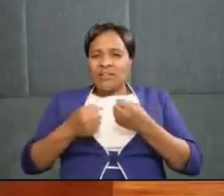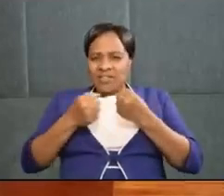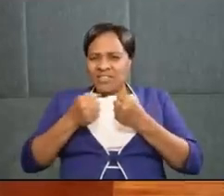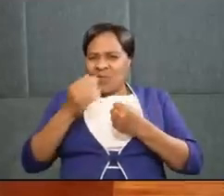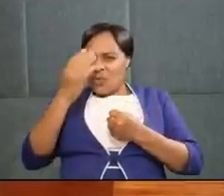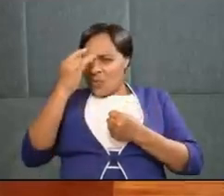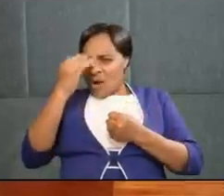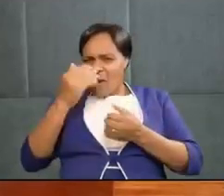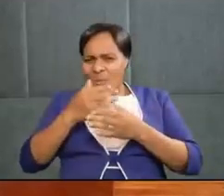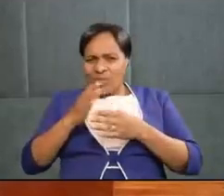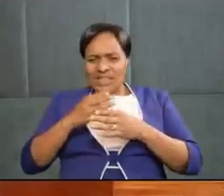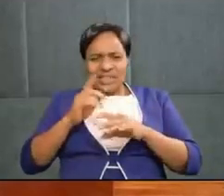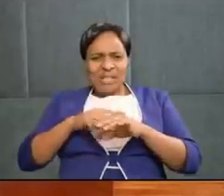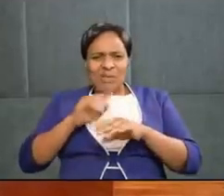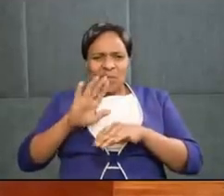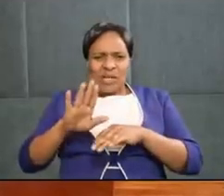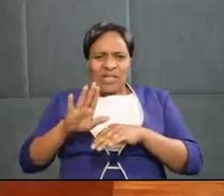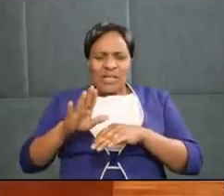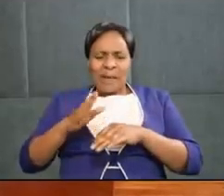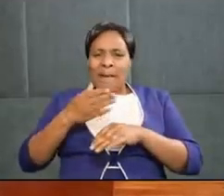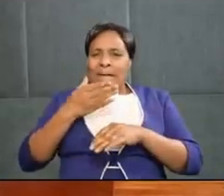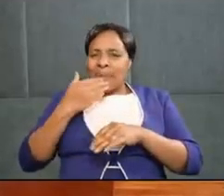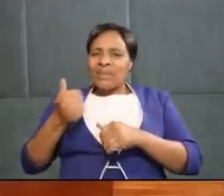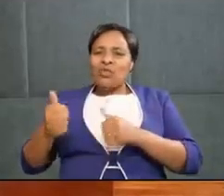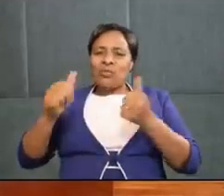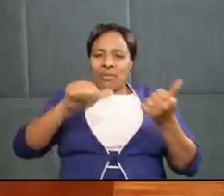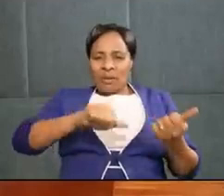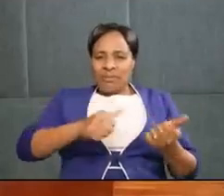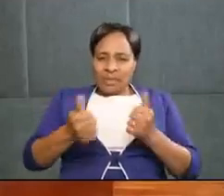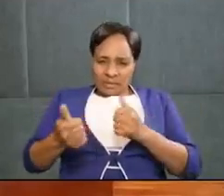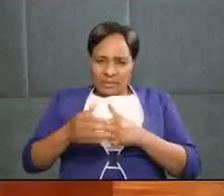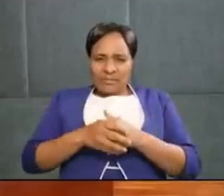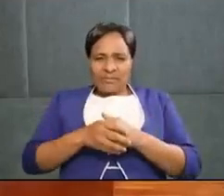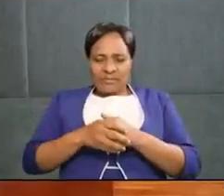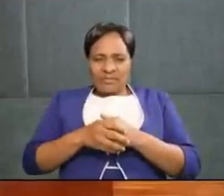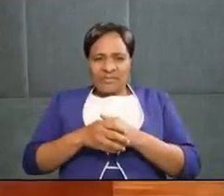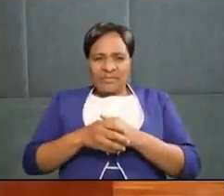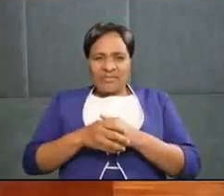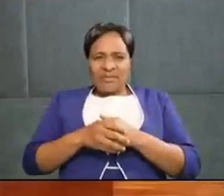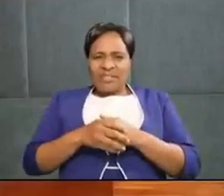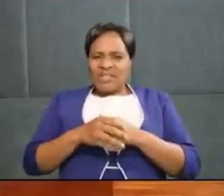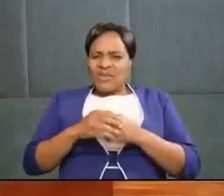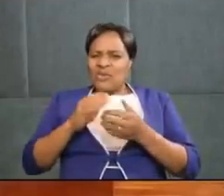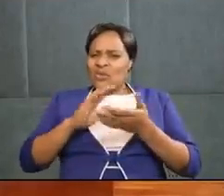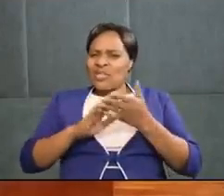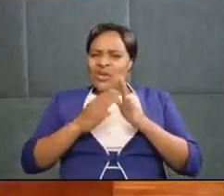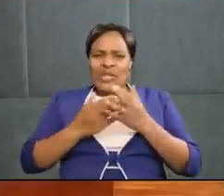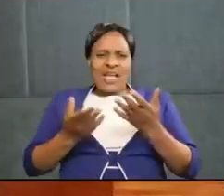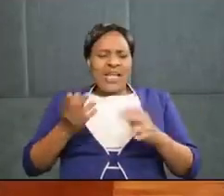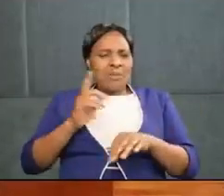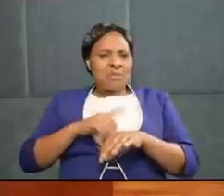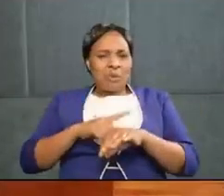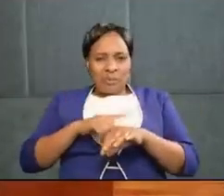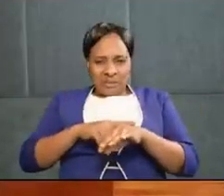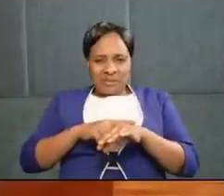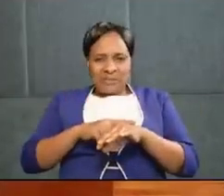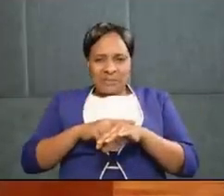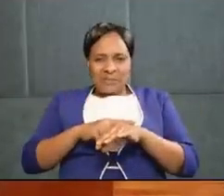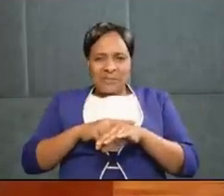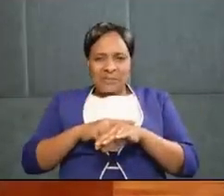wait any longer? Get up and be baptized." And at that moment,